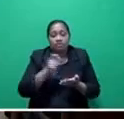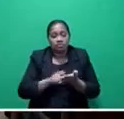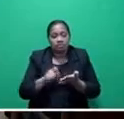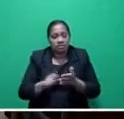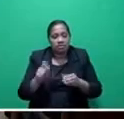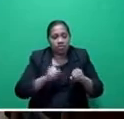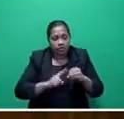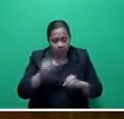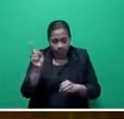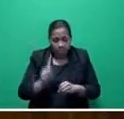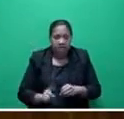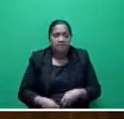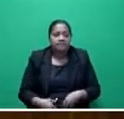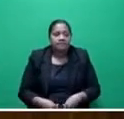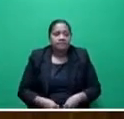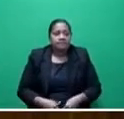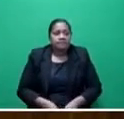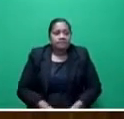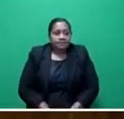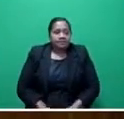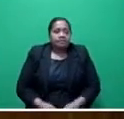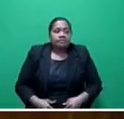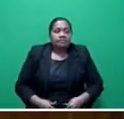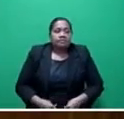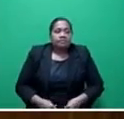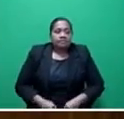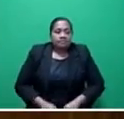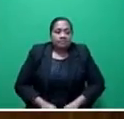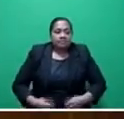for today, and I call on Felipe Pissoa.